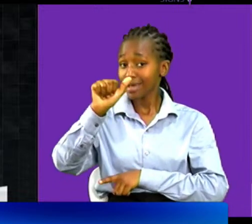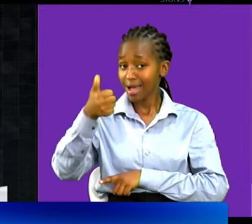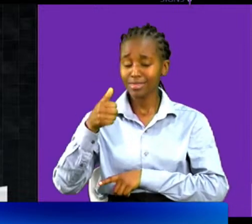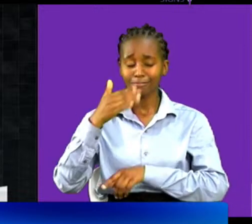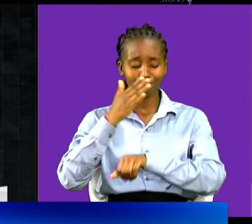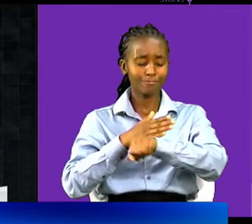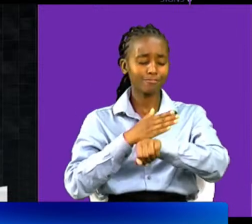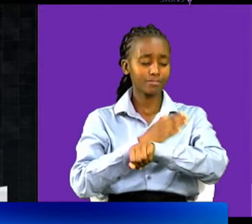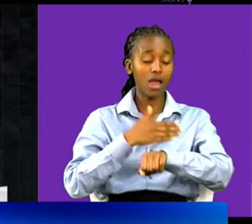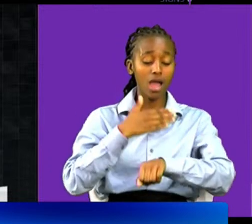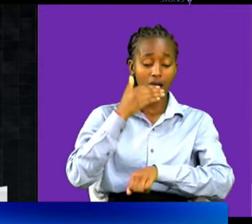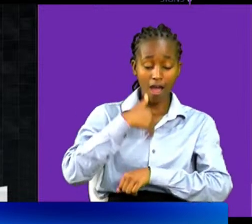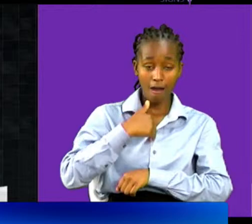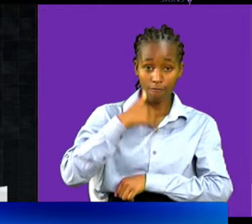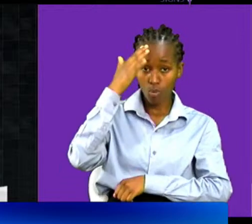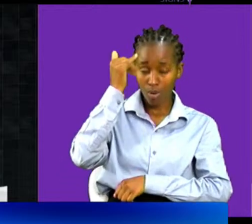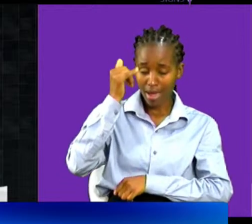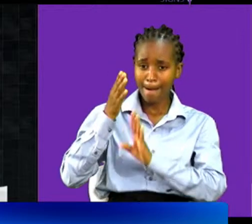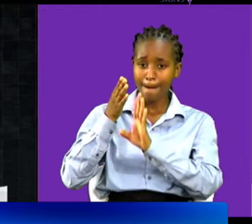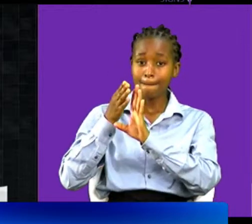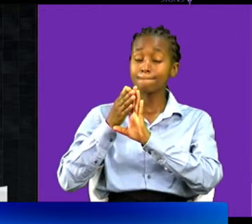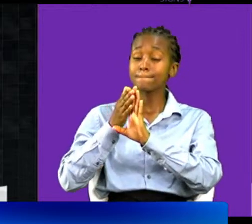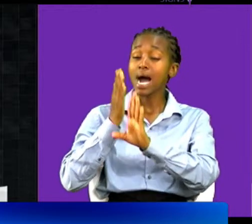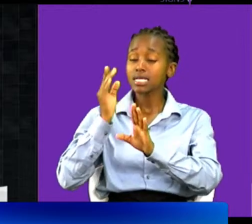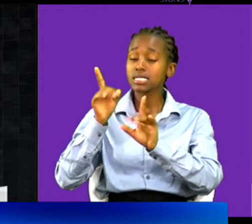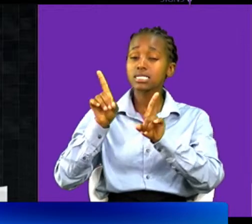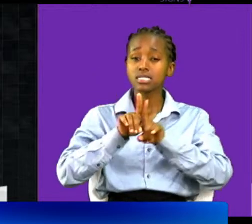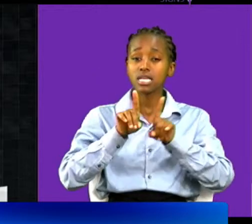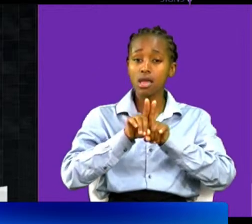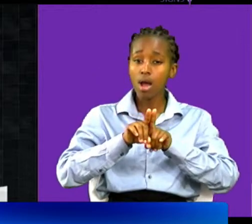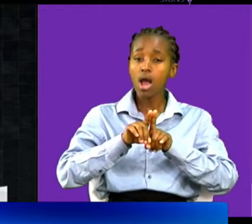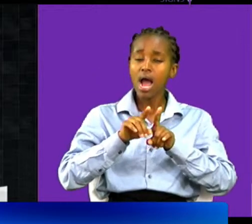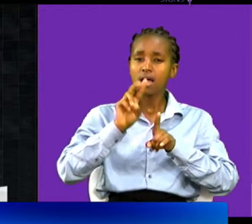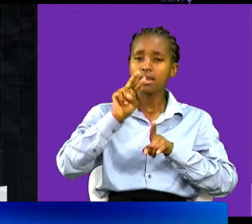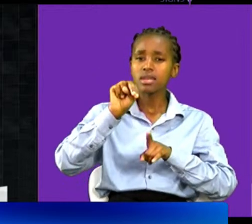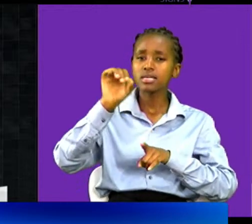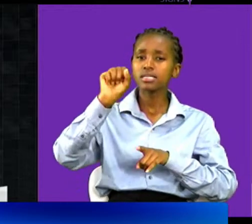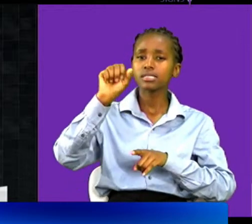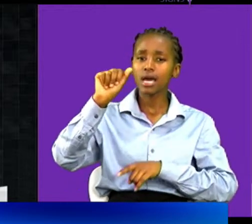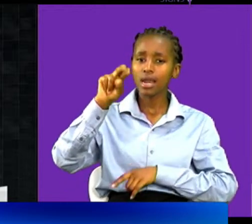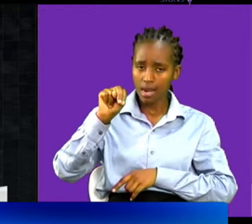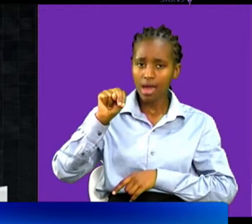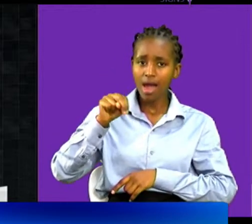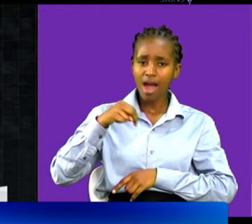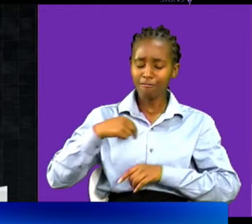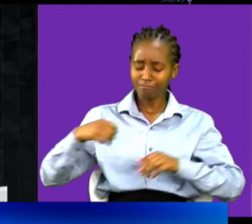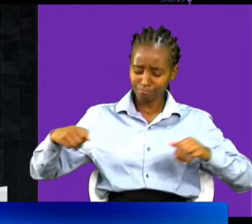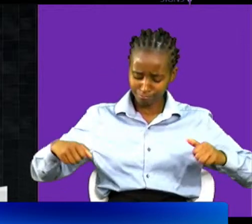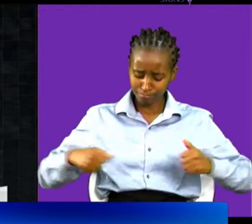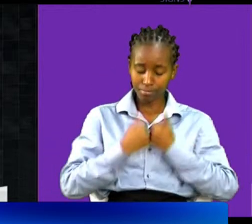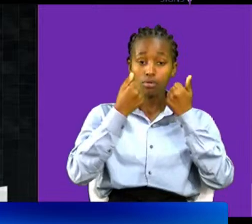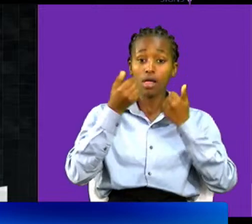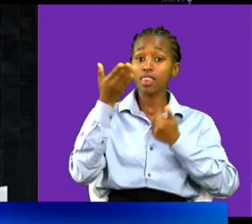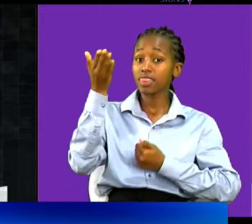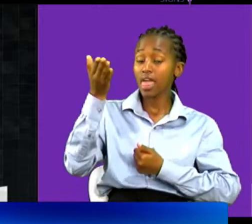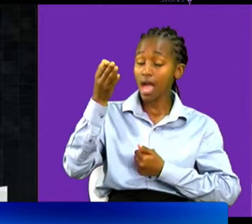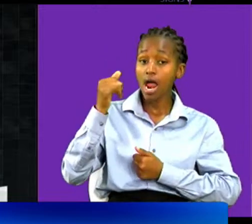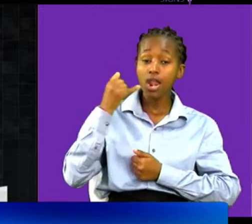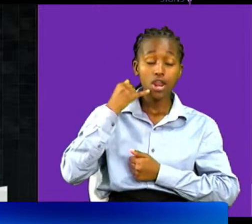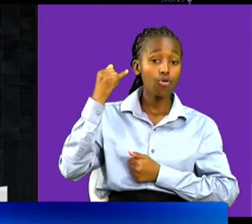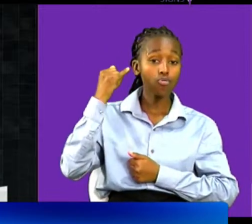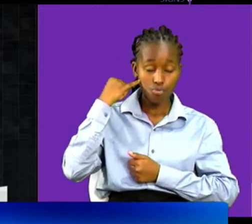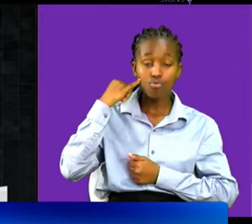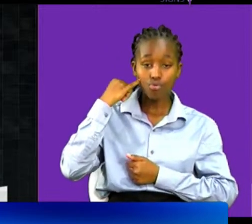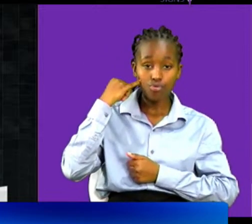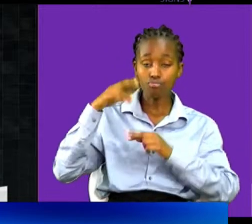collided at Twin Bridge Mau Summit on the Nakuru-Eldoret Highway. Area Police Chief Judah